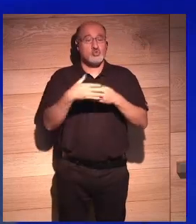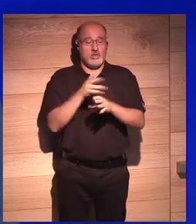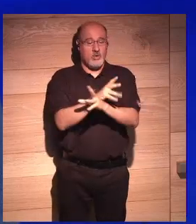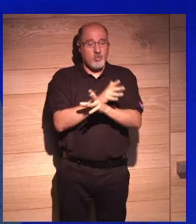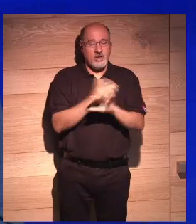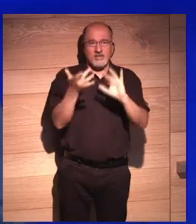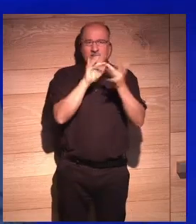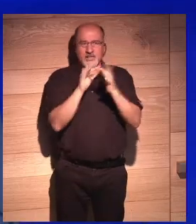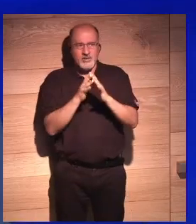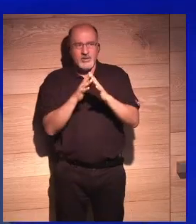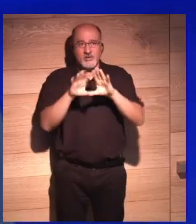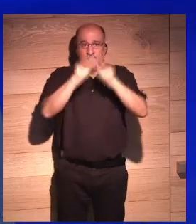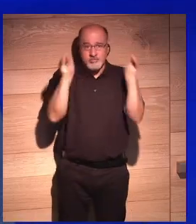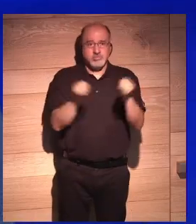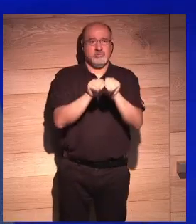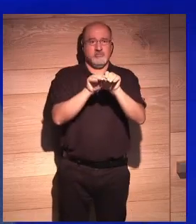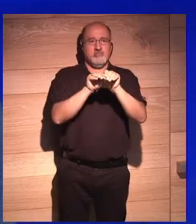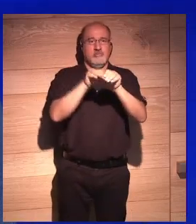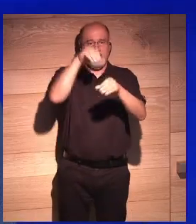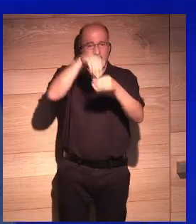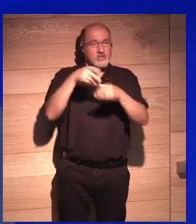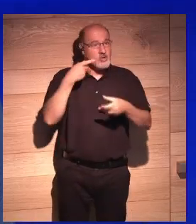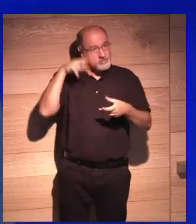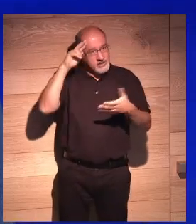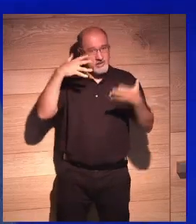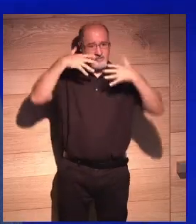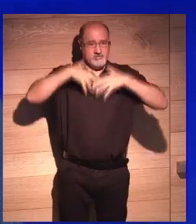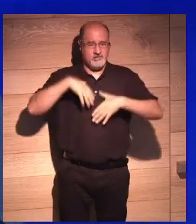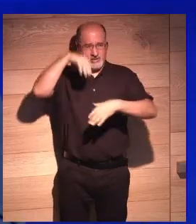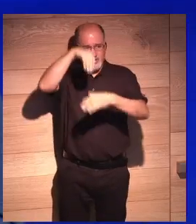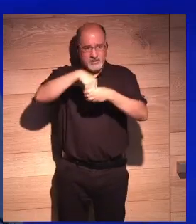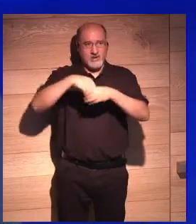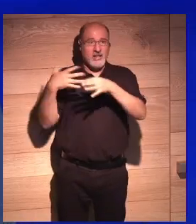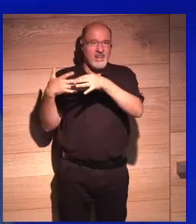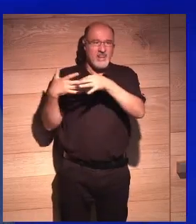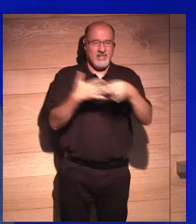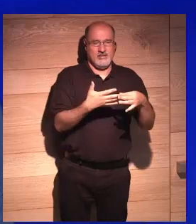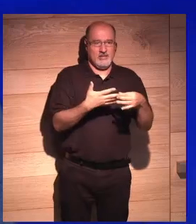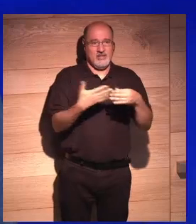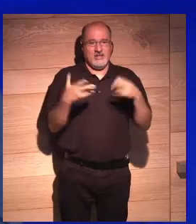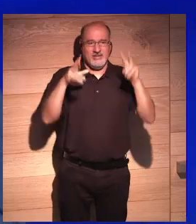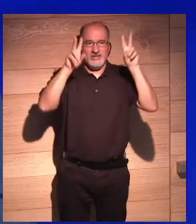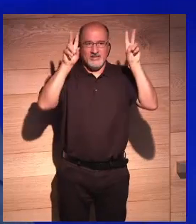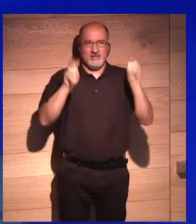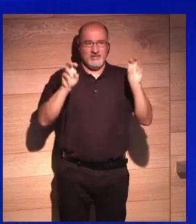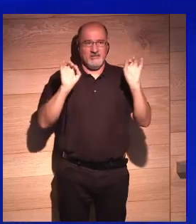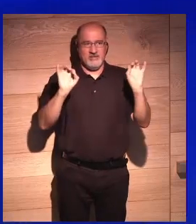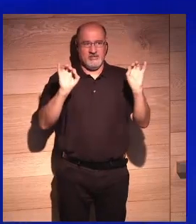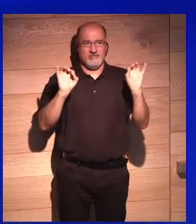make the users get involved, to be integrated in the experience. We're trying to lead